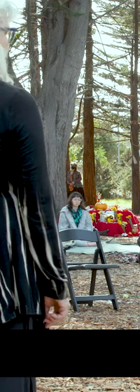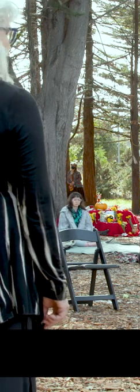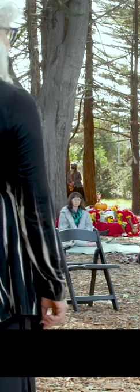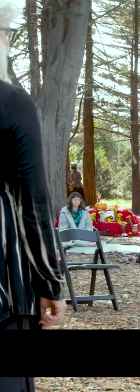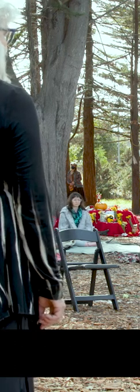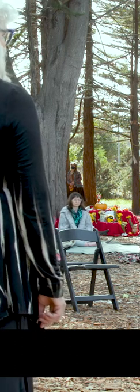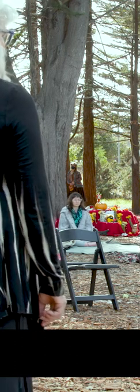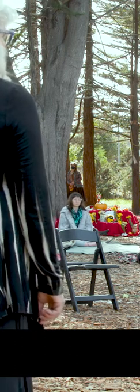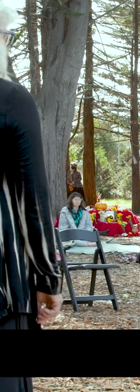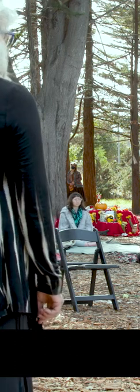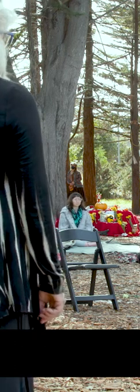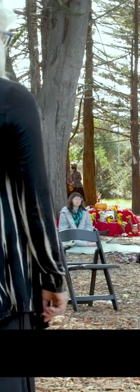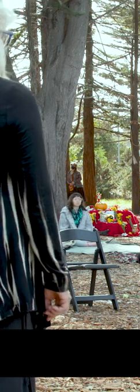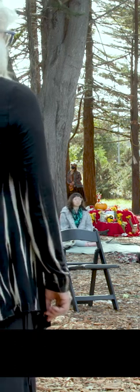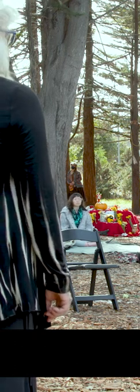Melanie Rocha,